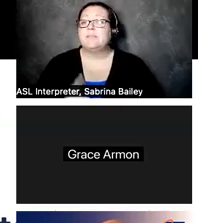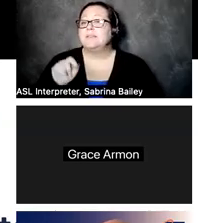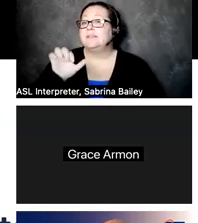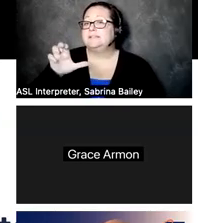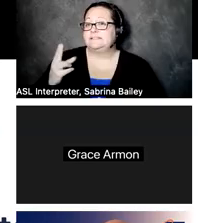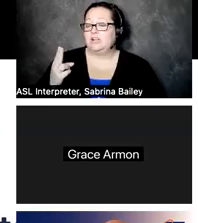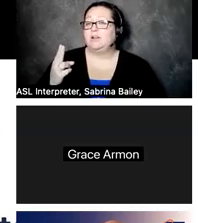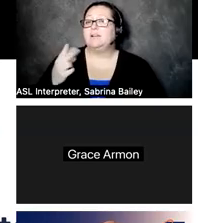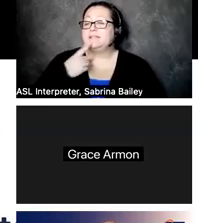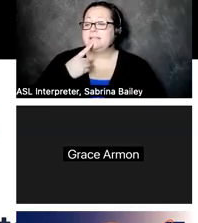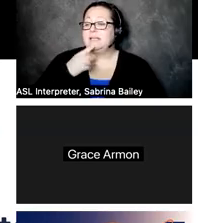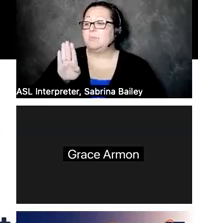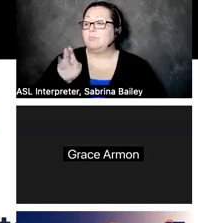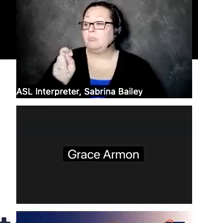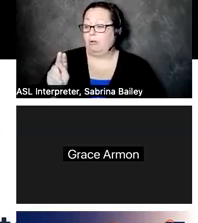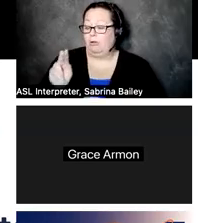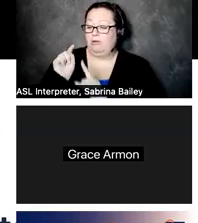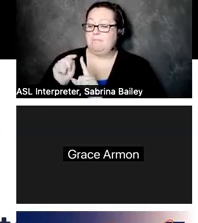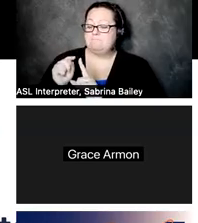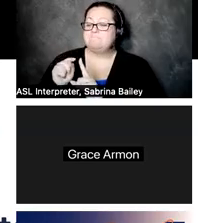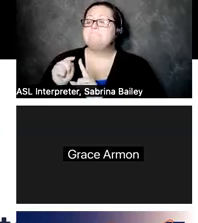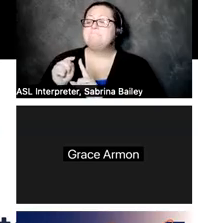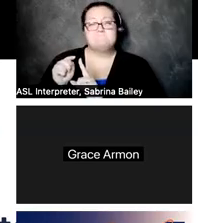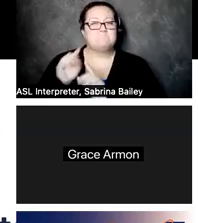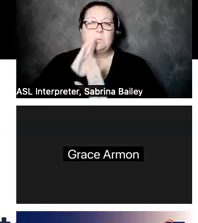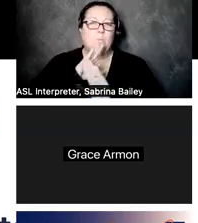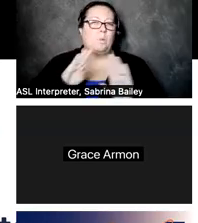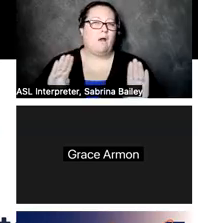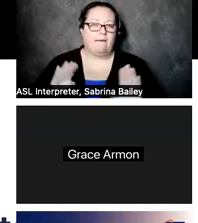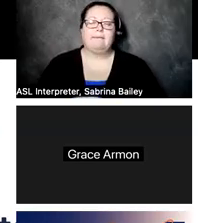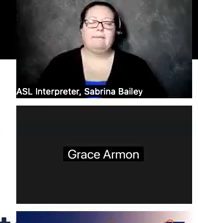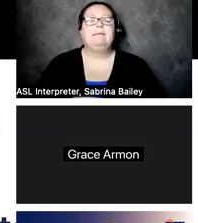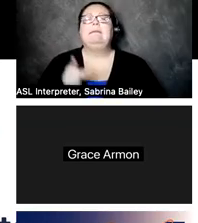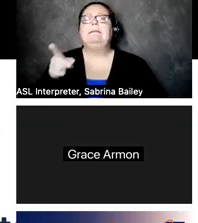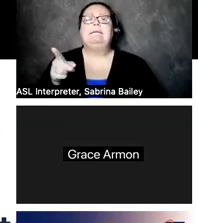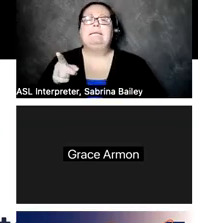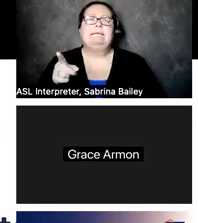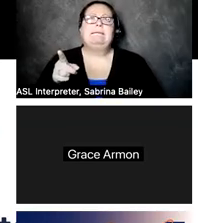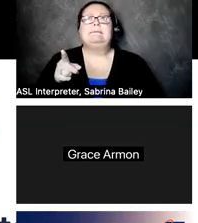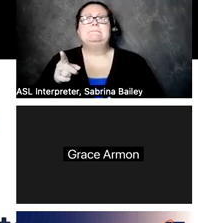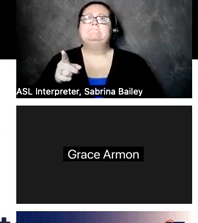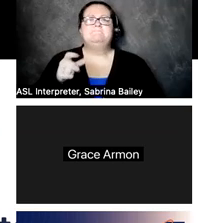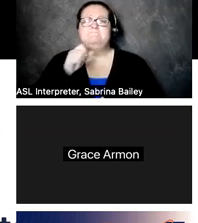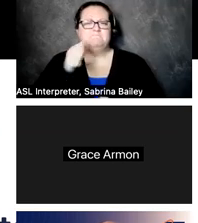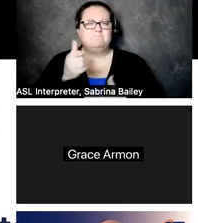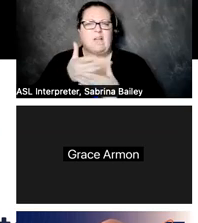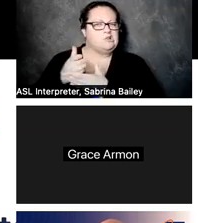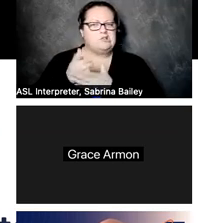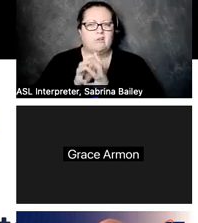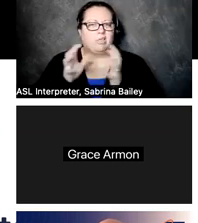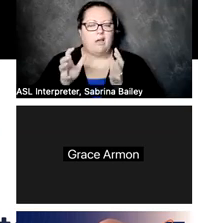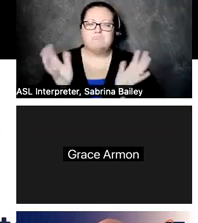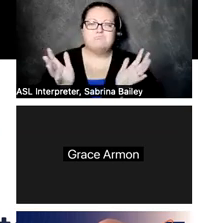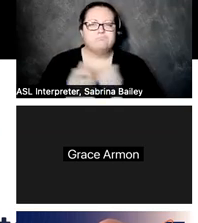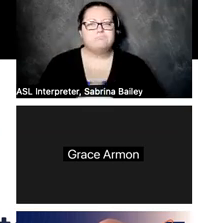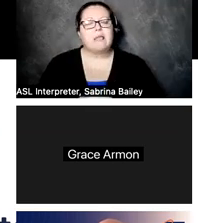So Barton is a quiet individual. He doesn't share a lot. So it was a